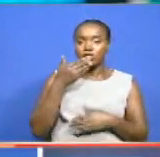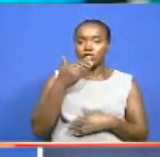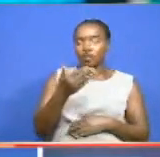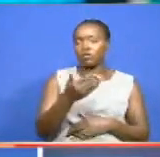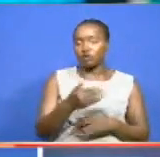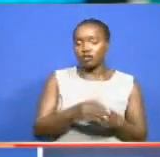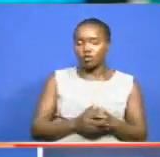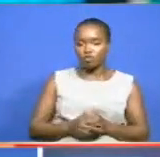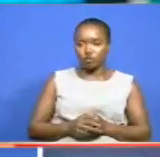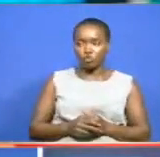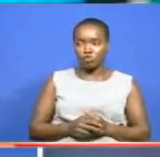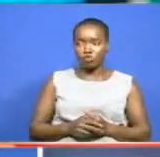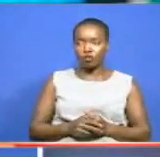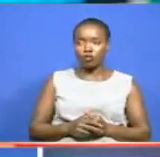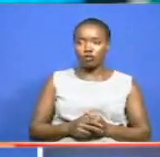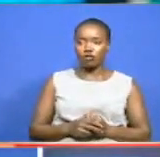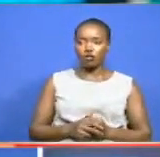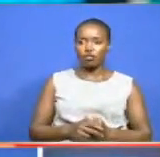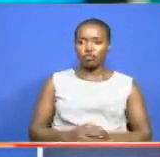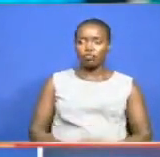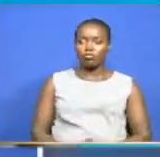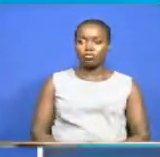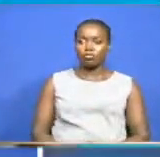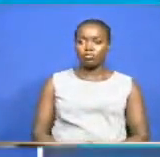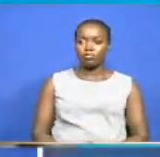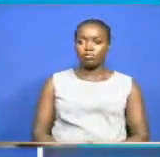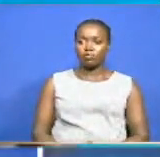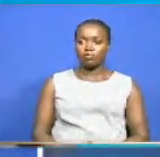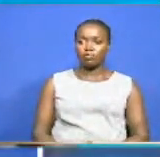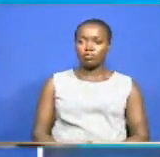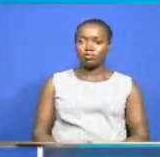My name is Alan Auko. Have a nice time. Thank you. Thank you.